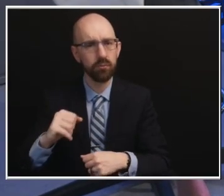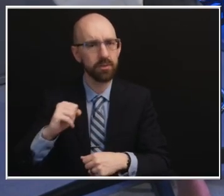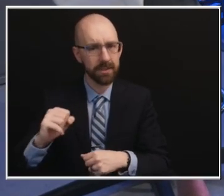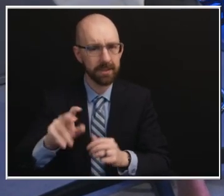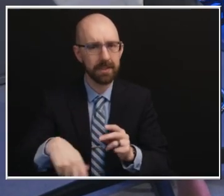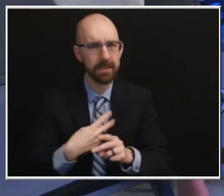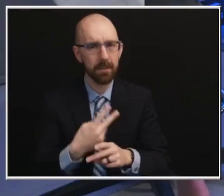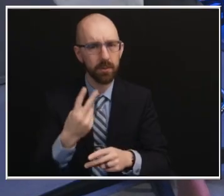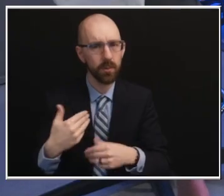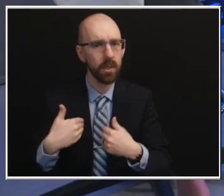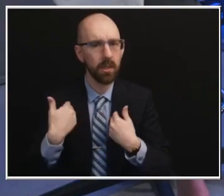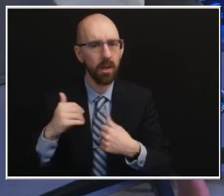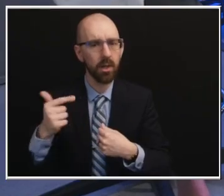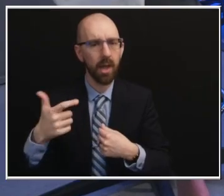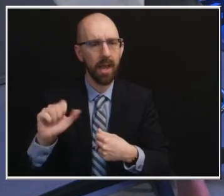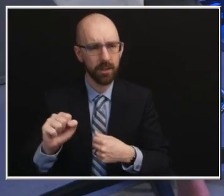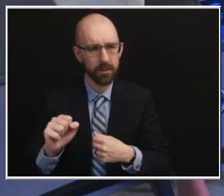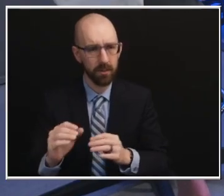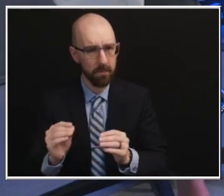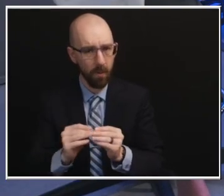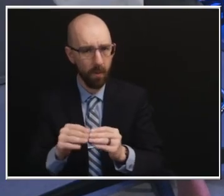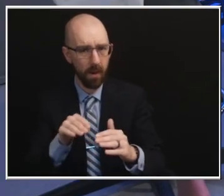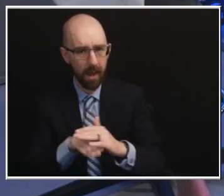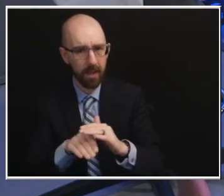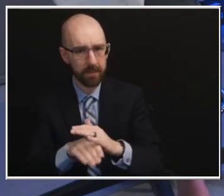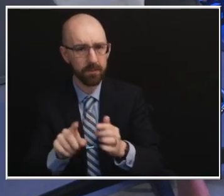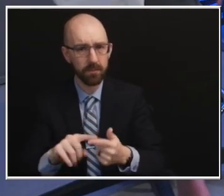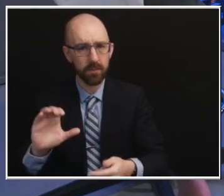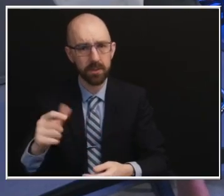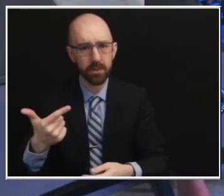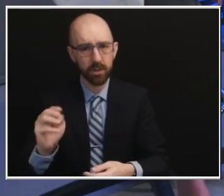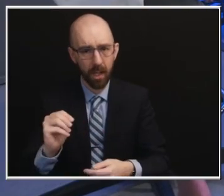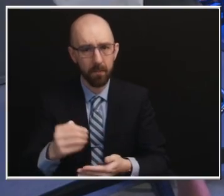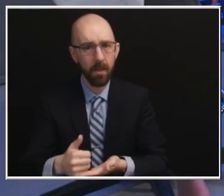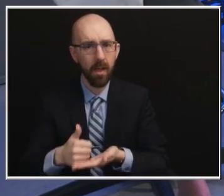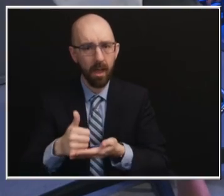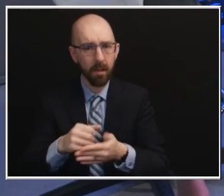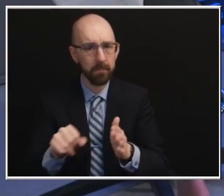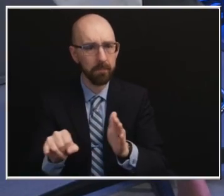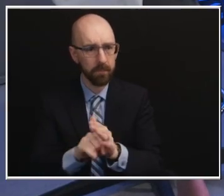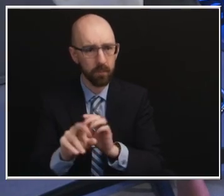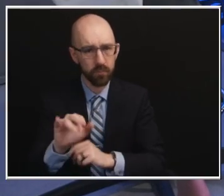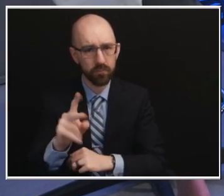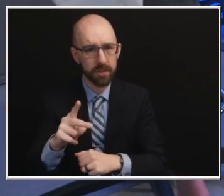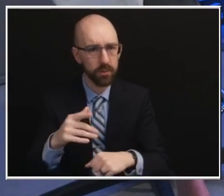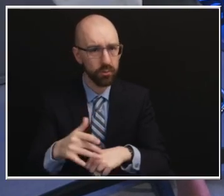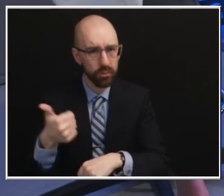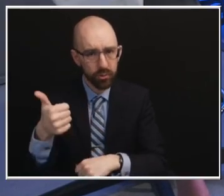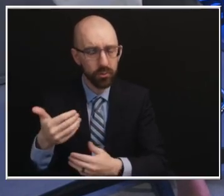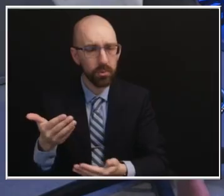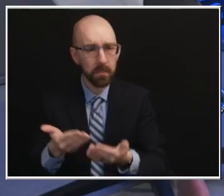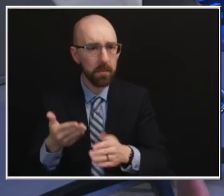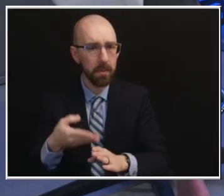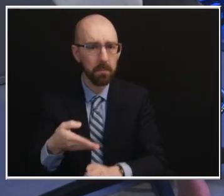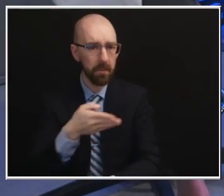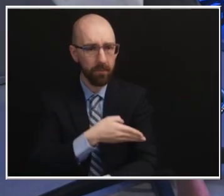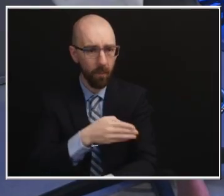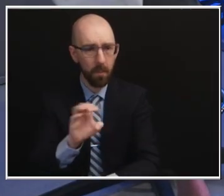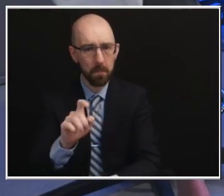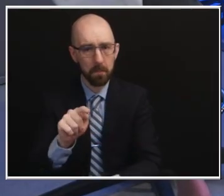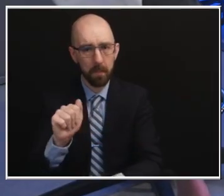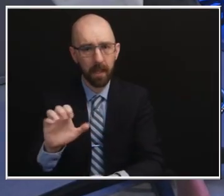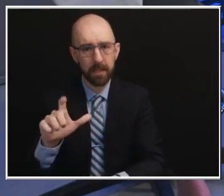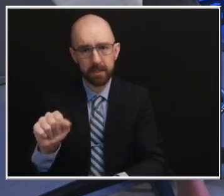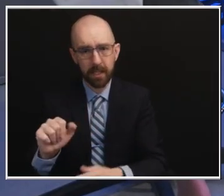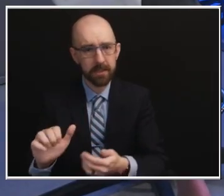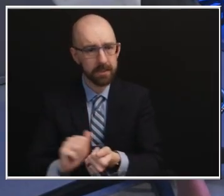ages. Could more access to CGM help identify the risk earlier, or maybe even before beta cell damage? Beta